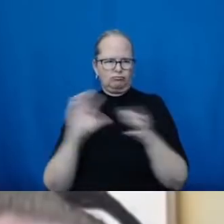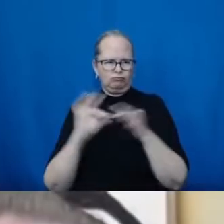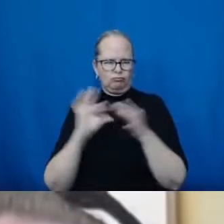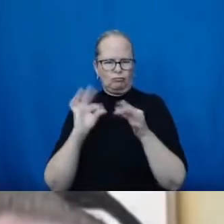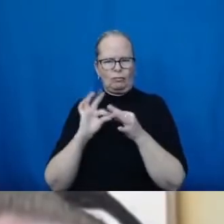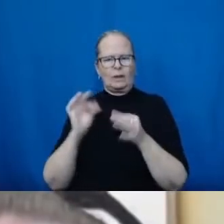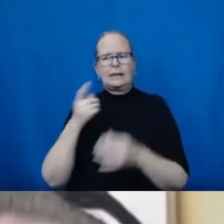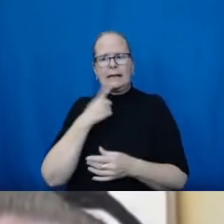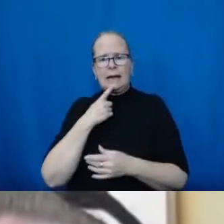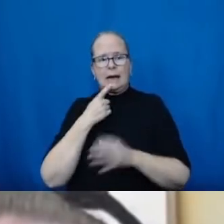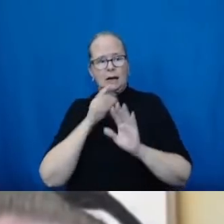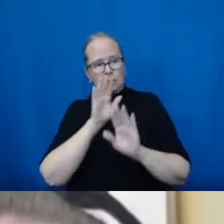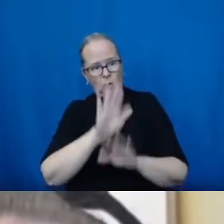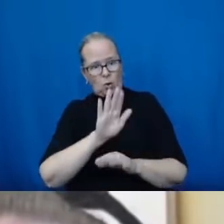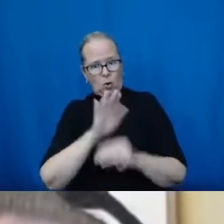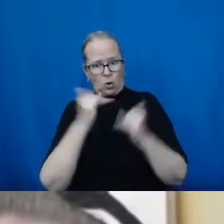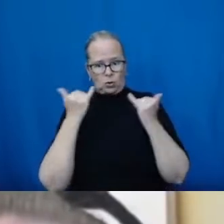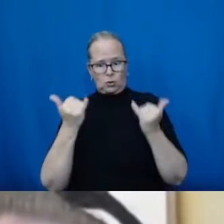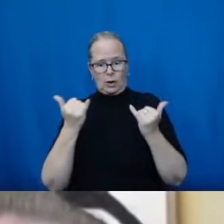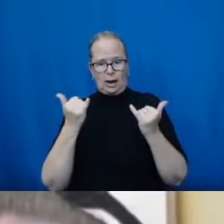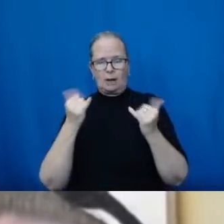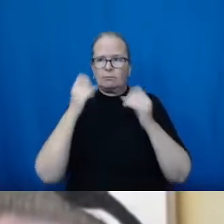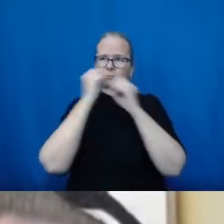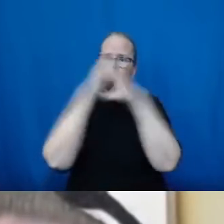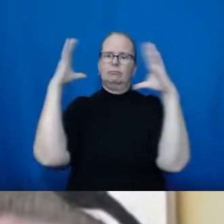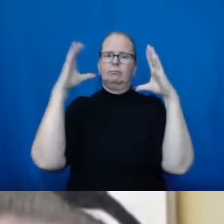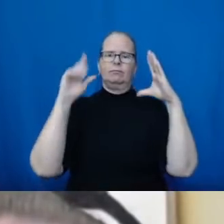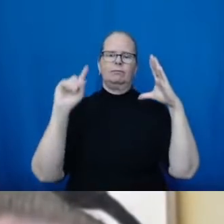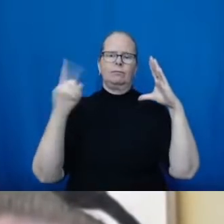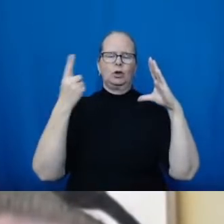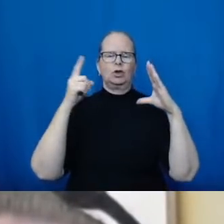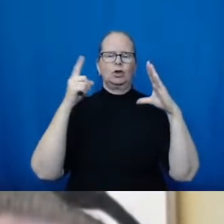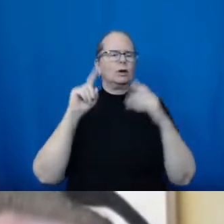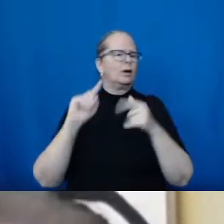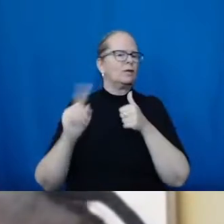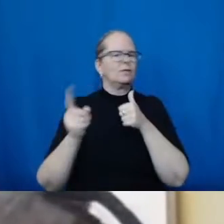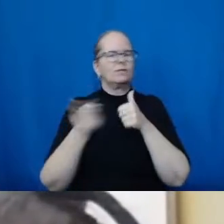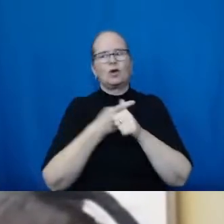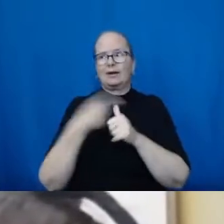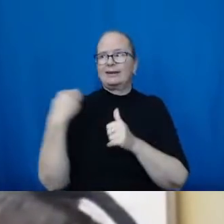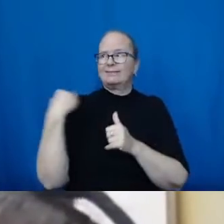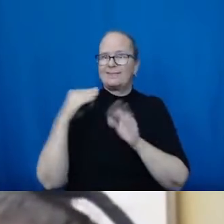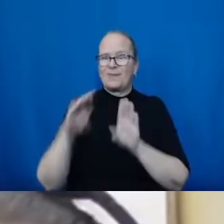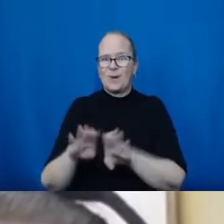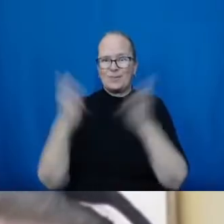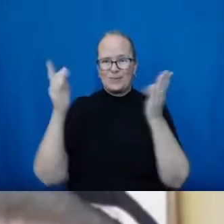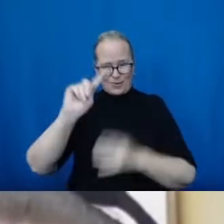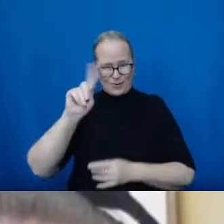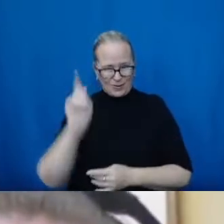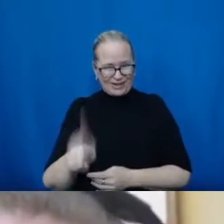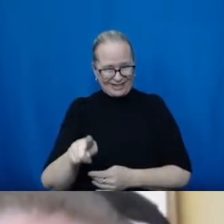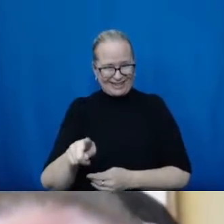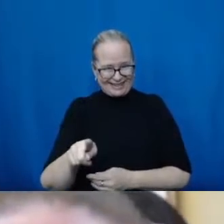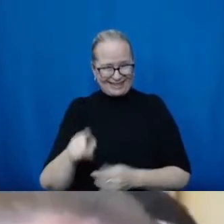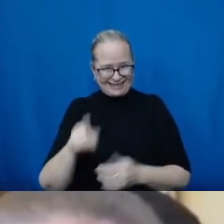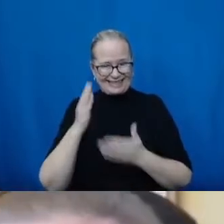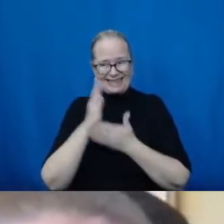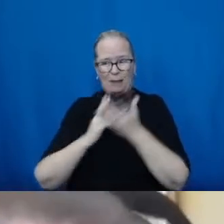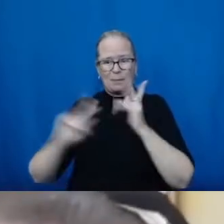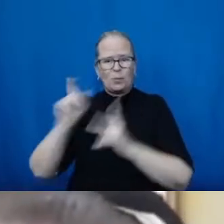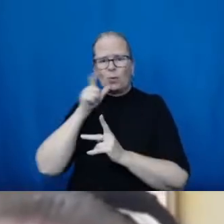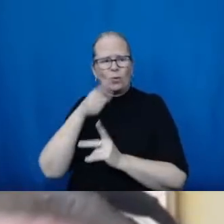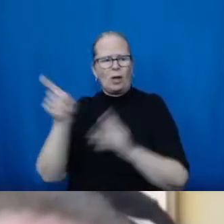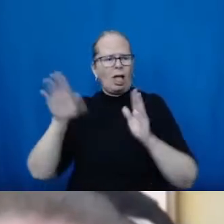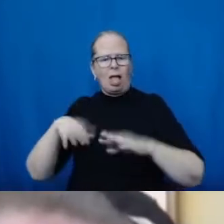open-ended question to start a conversation with someone who hasn't been vaccinated? So my fellow Vax Center, Janaea,